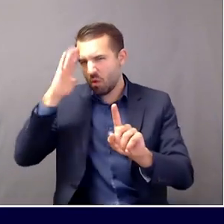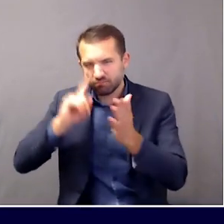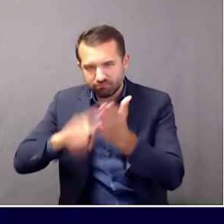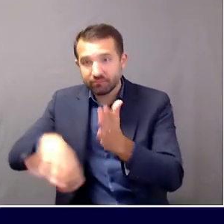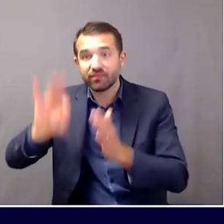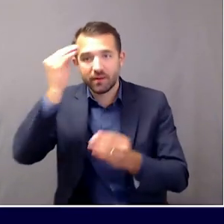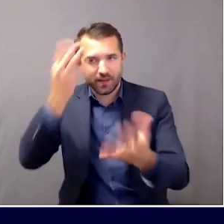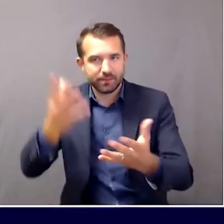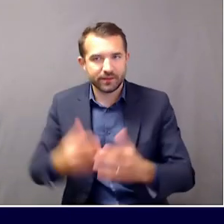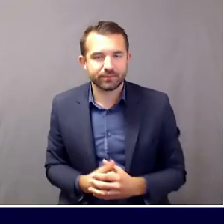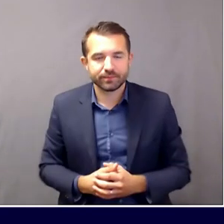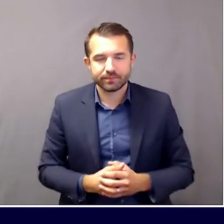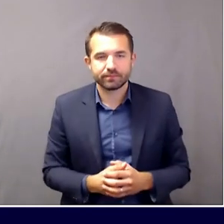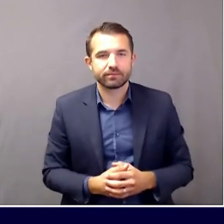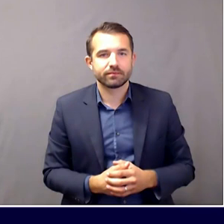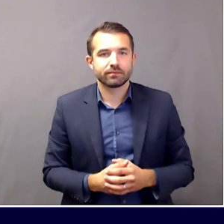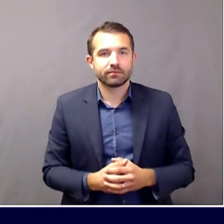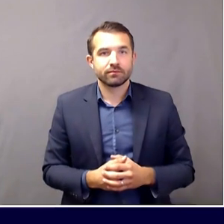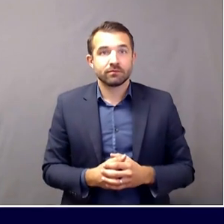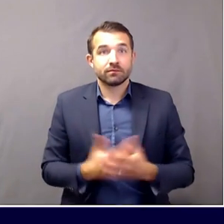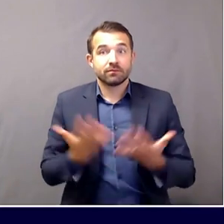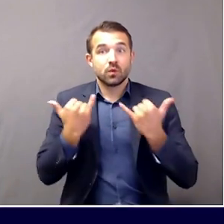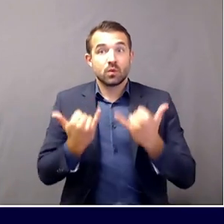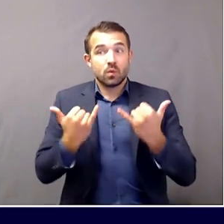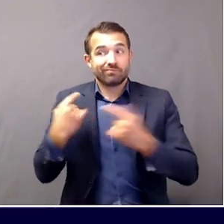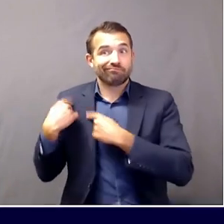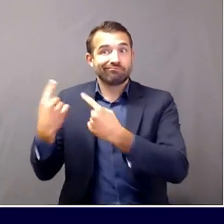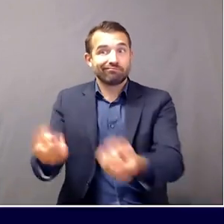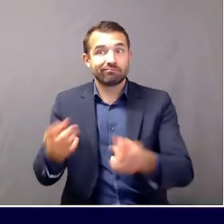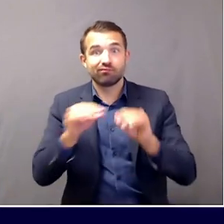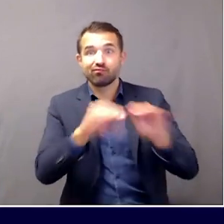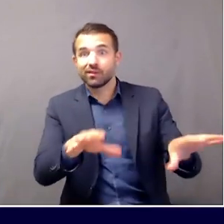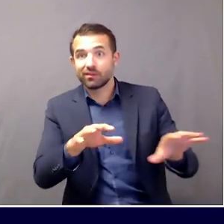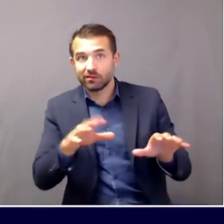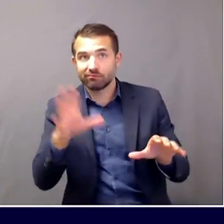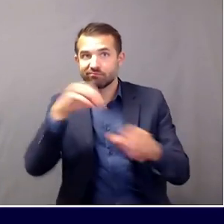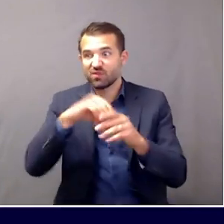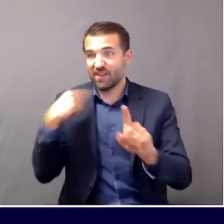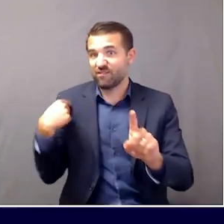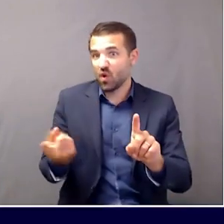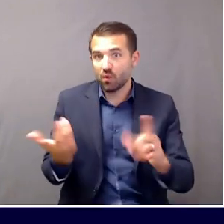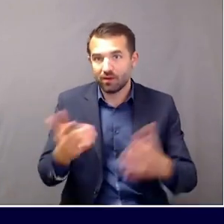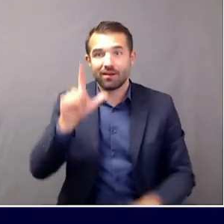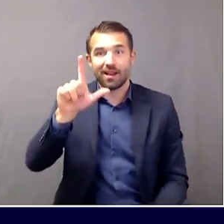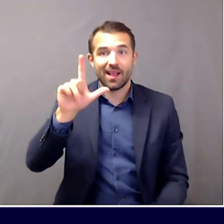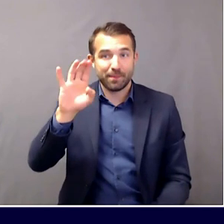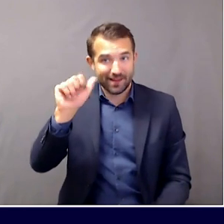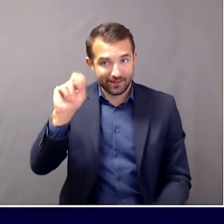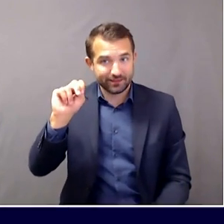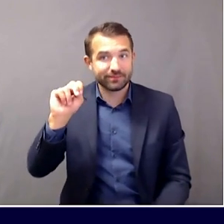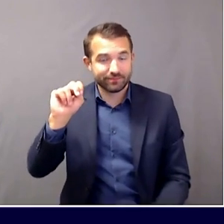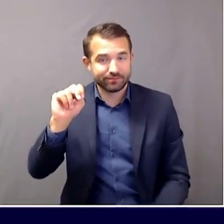I'd like to turn now to some open outbreaks in which Maine CDC has been involved. At the L.L. Bean Distribution Center,